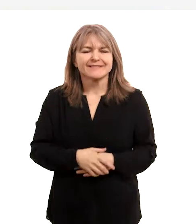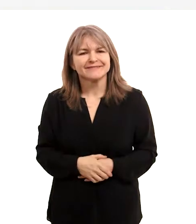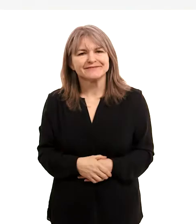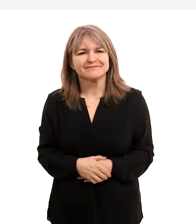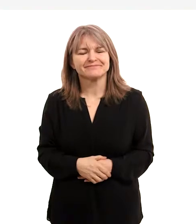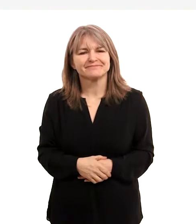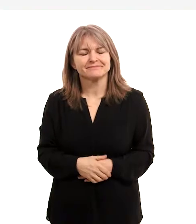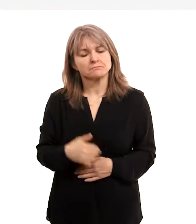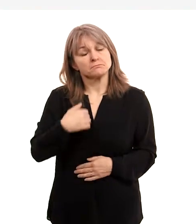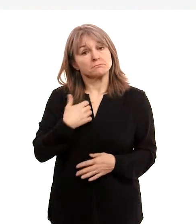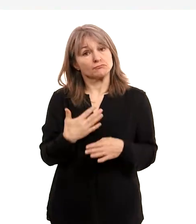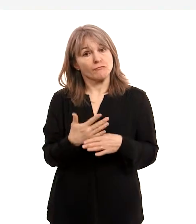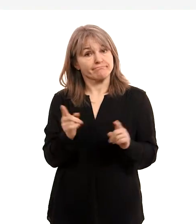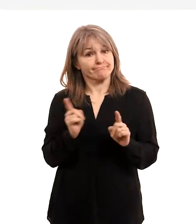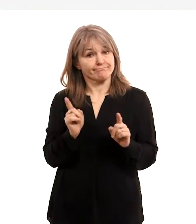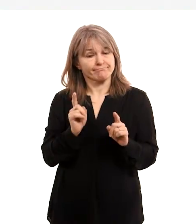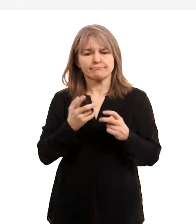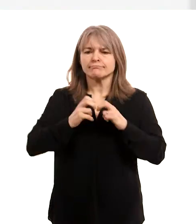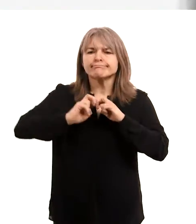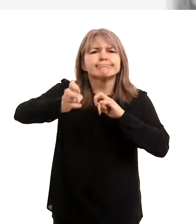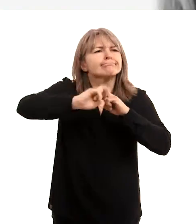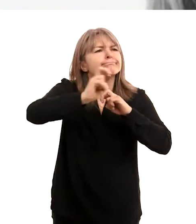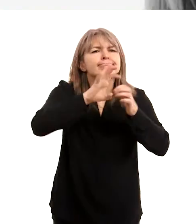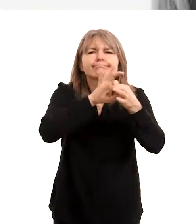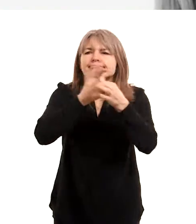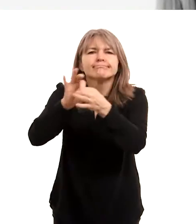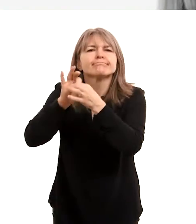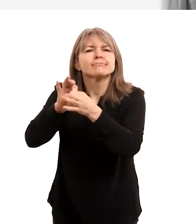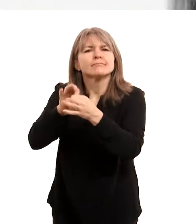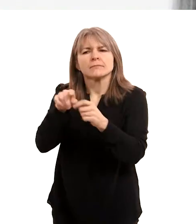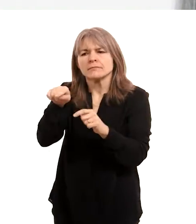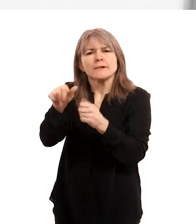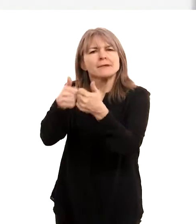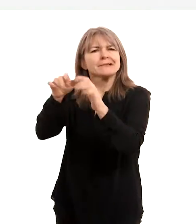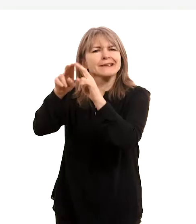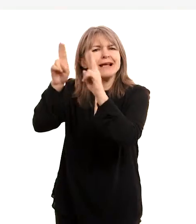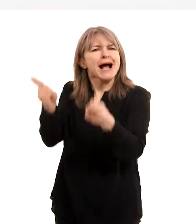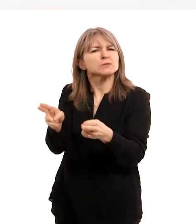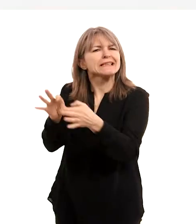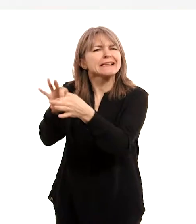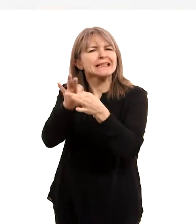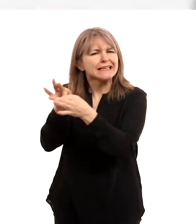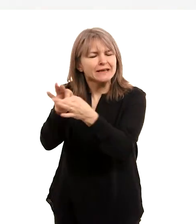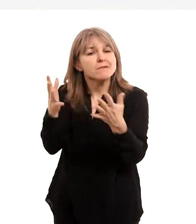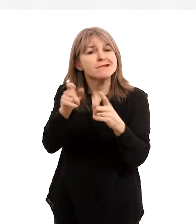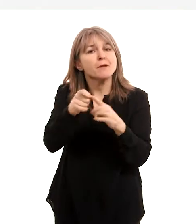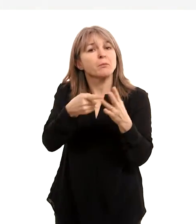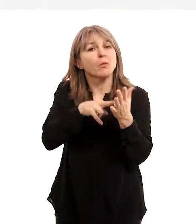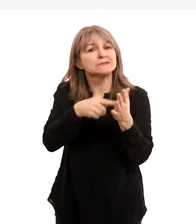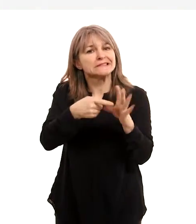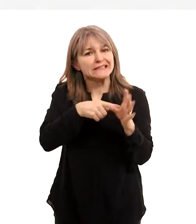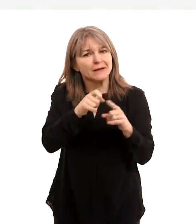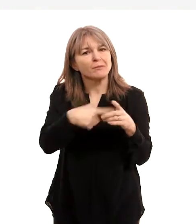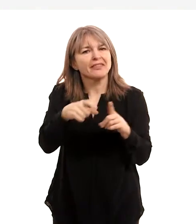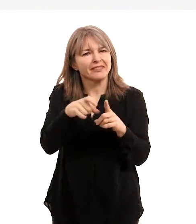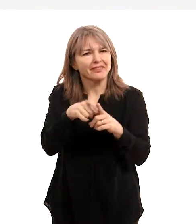Wales. I'm an engagement coordinator for a housing association in Pontypridd, and I've been working there,